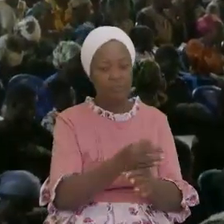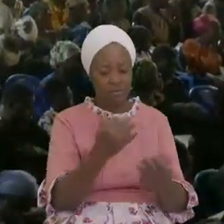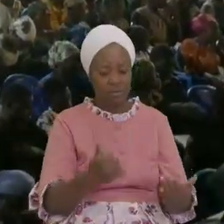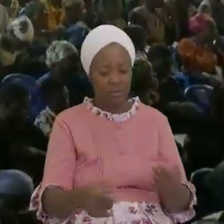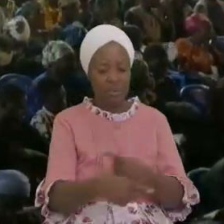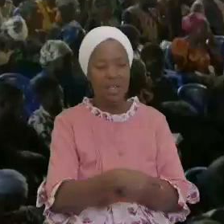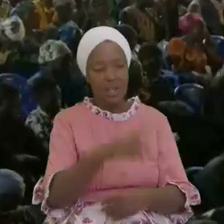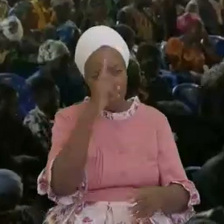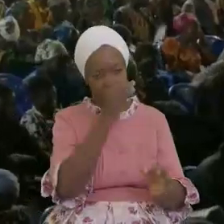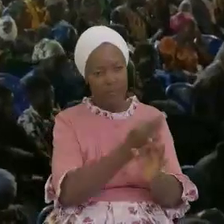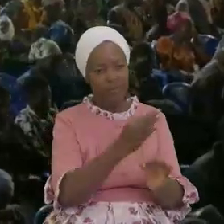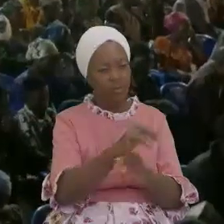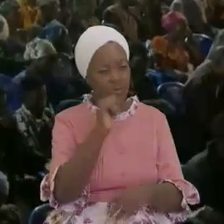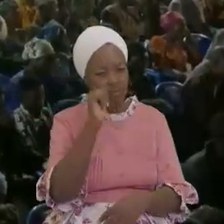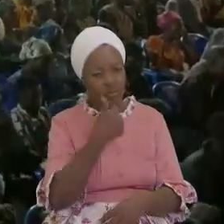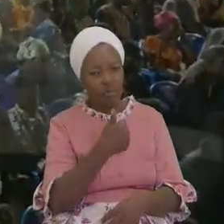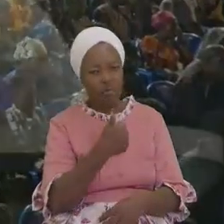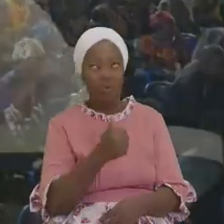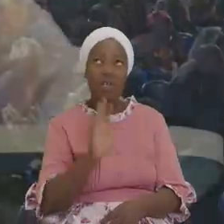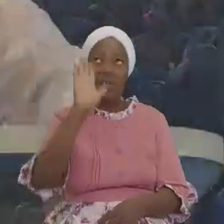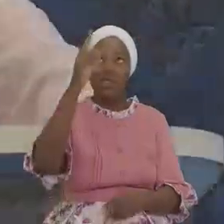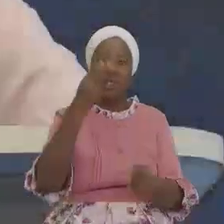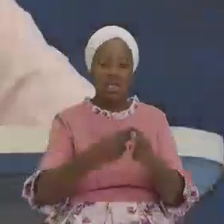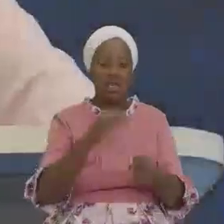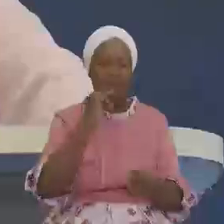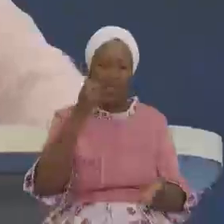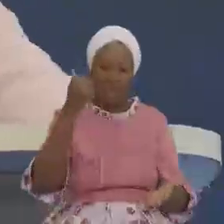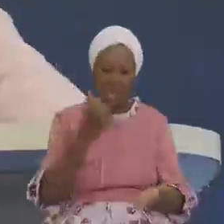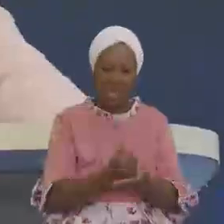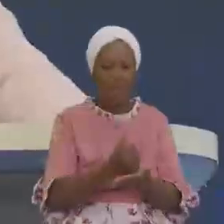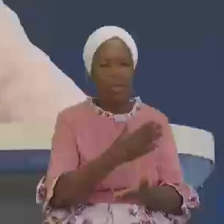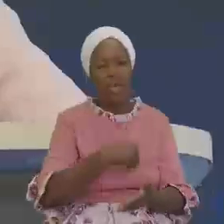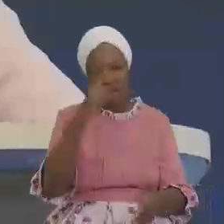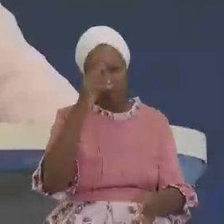tomorrow. His name is Amen and Faithful.